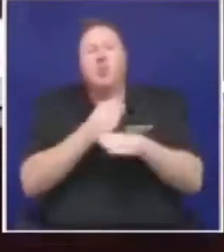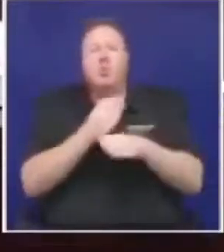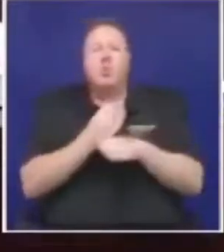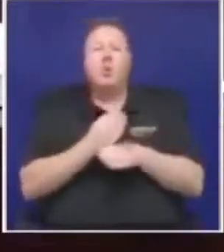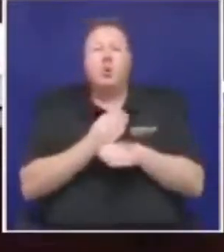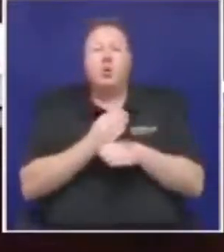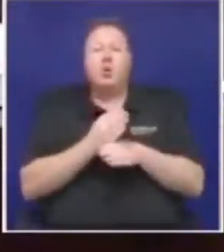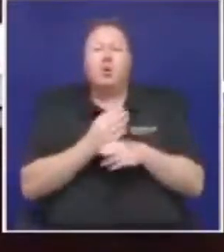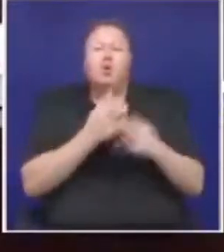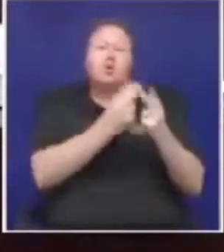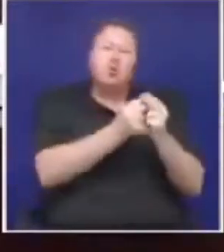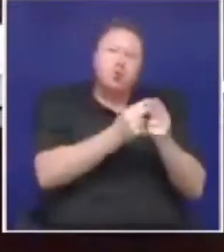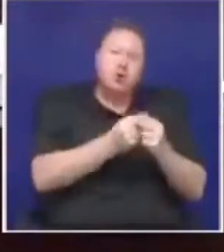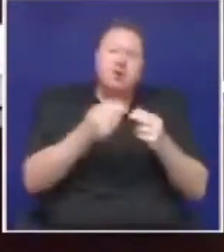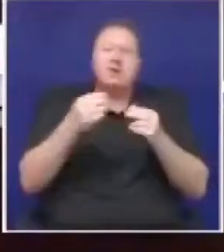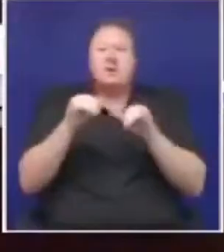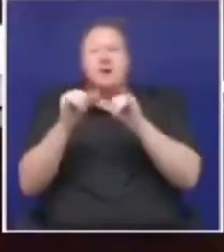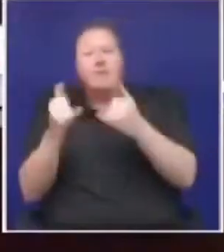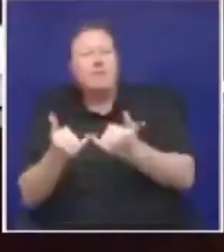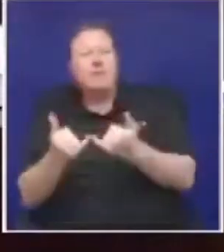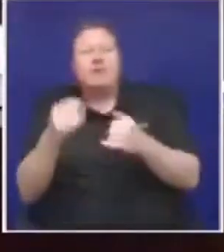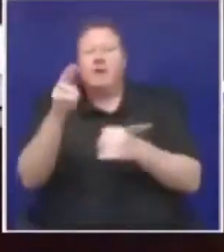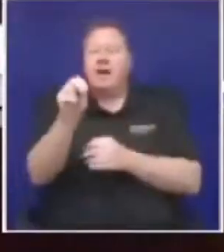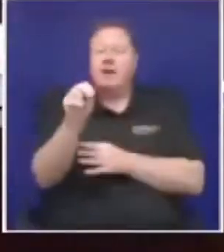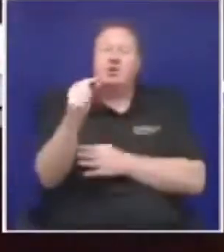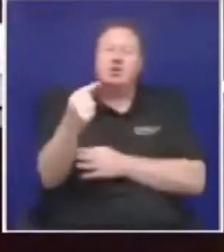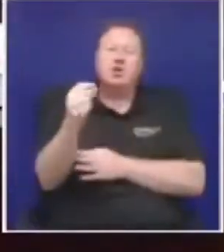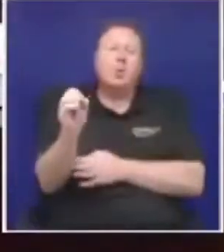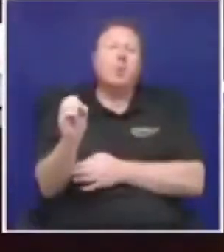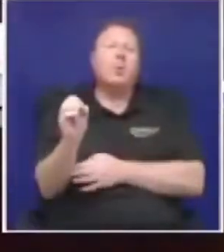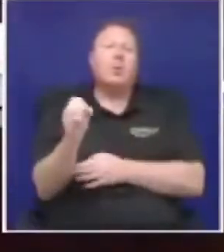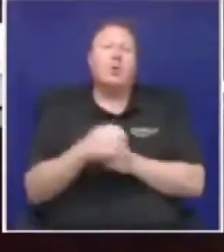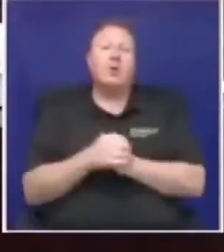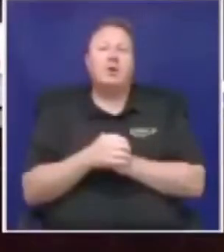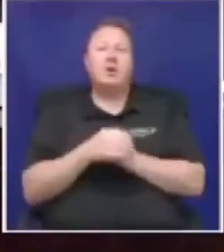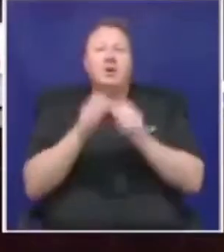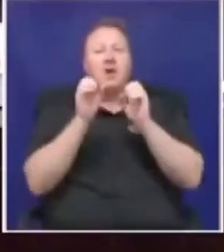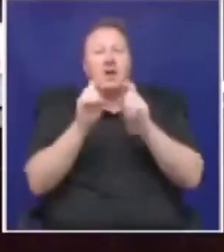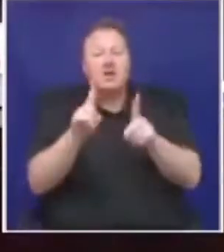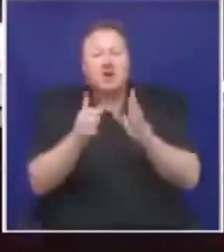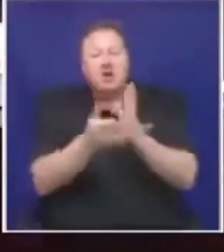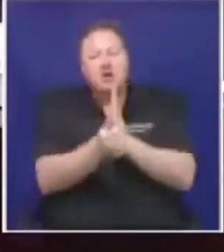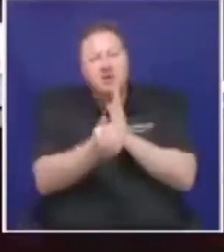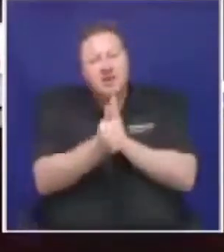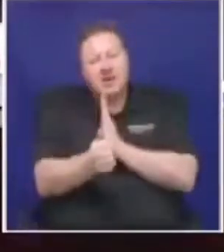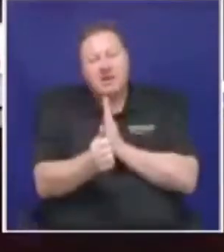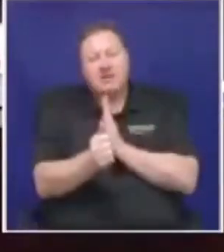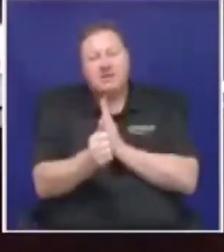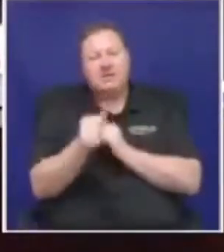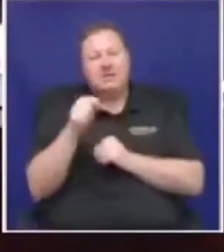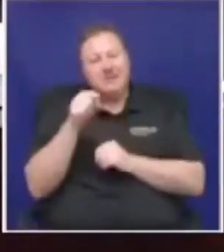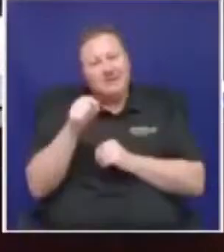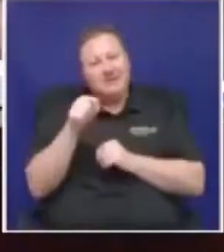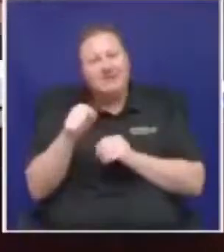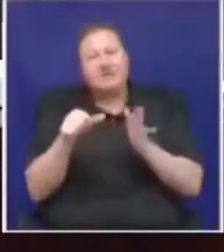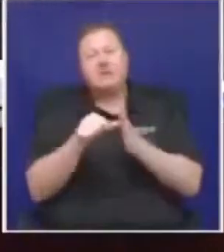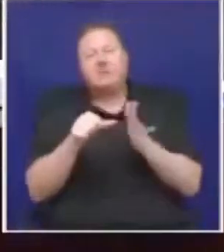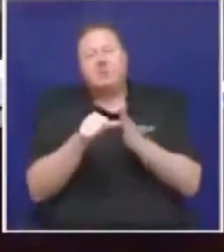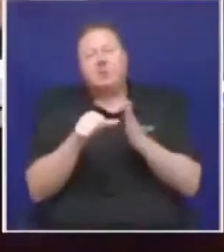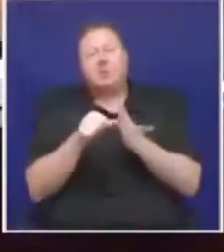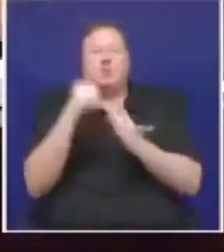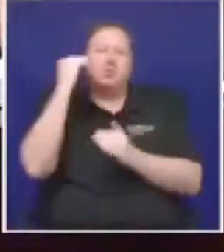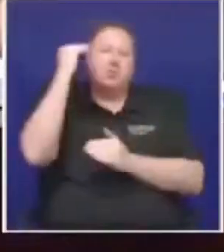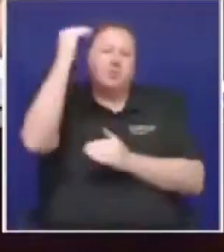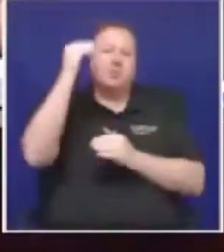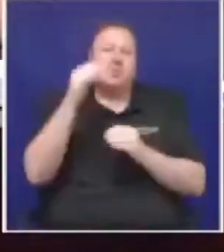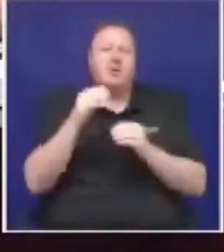and NGOs. We are putting the issue of education and skills on top of the agenda of what we